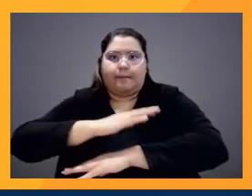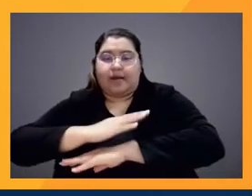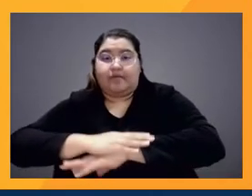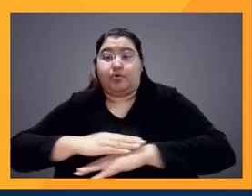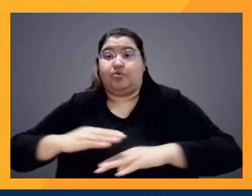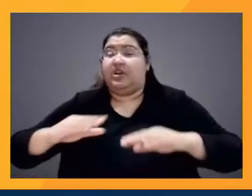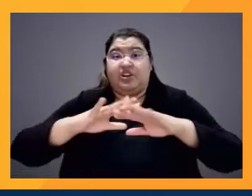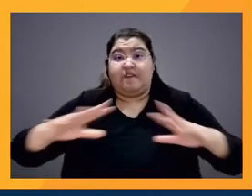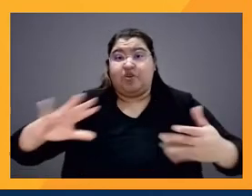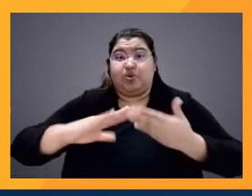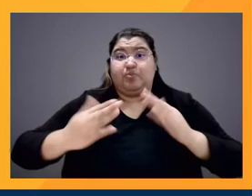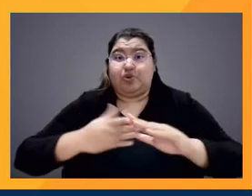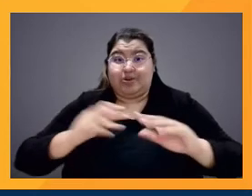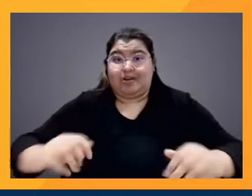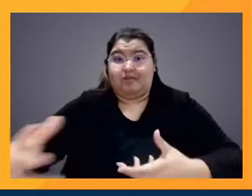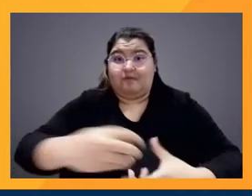is